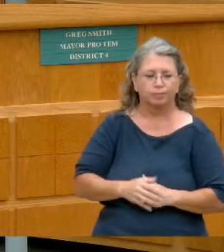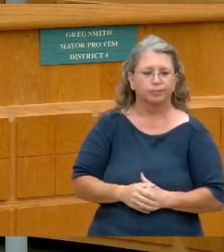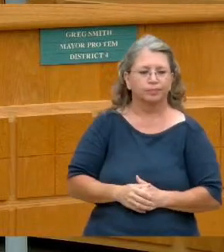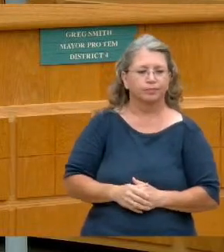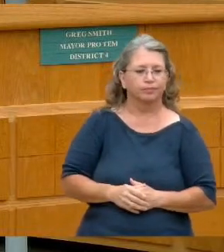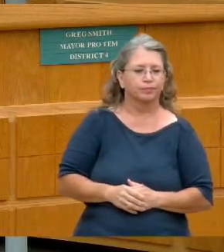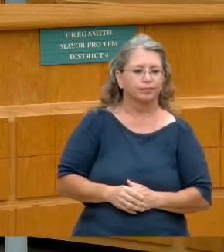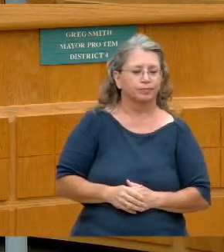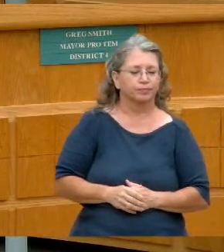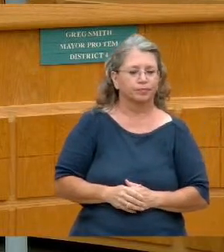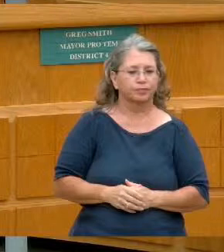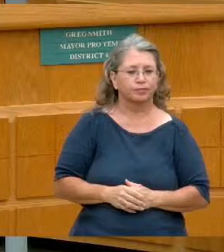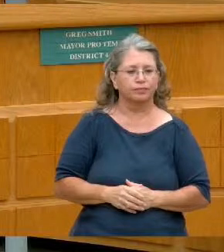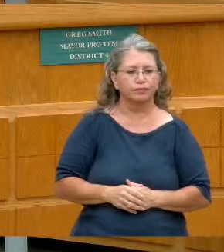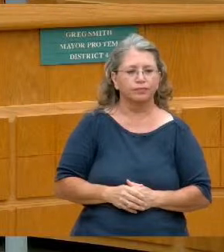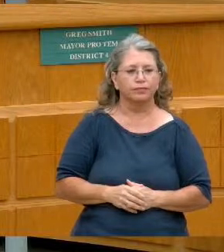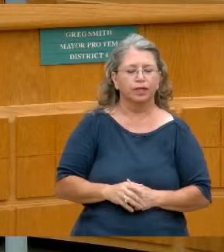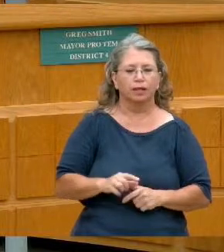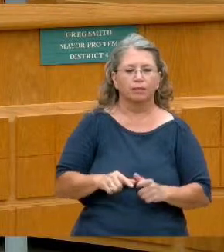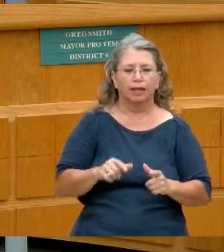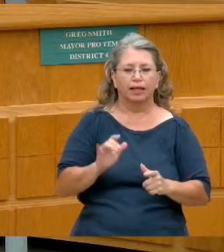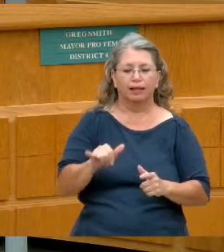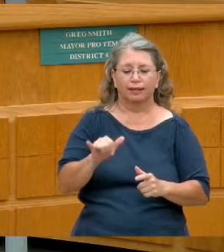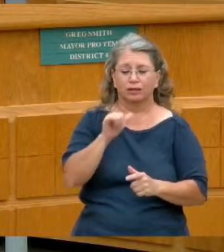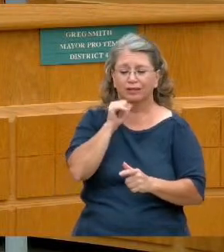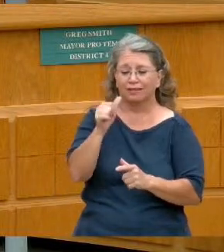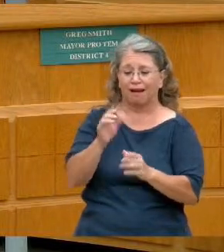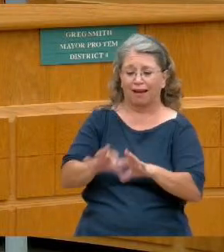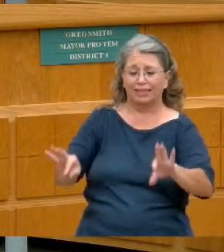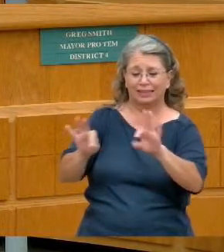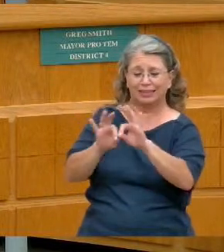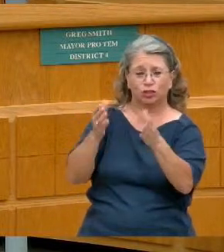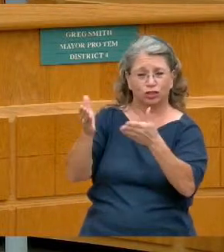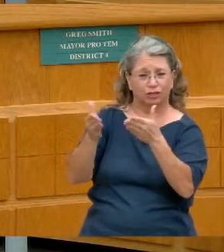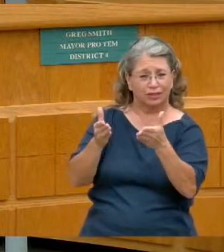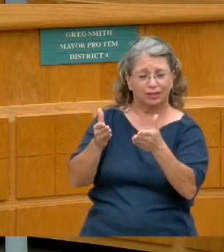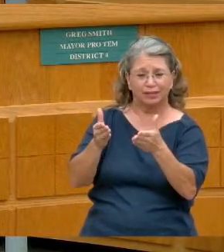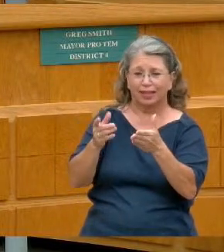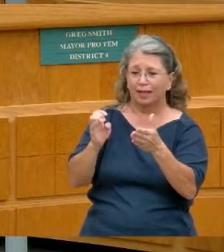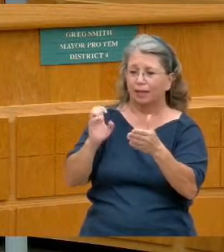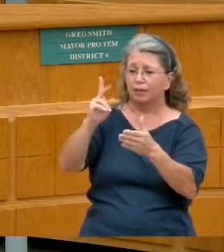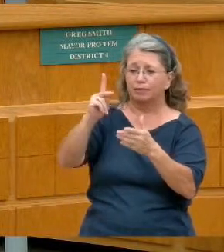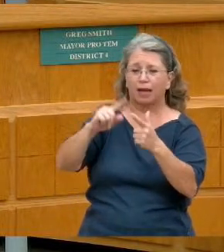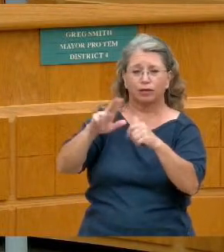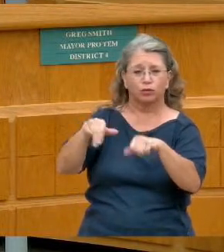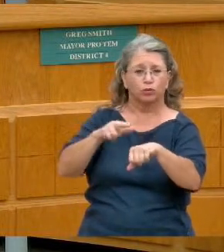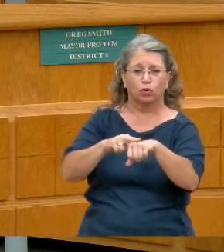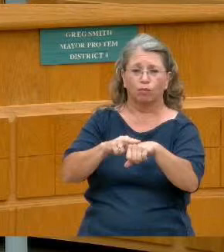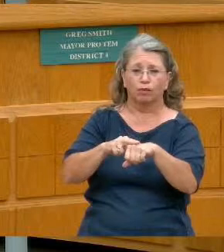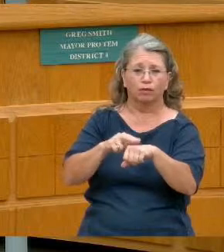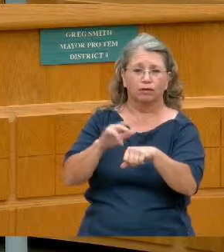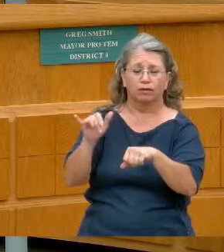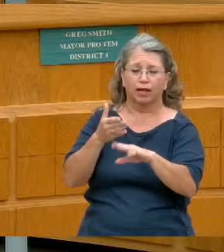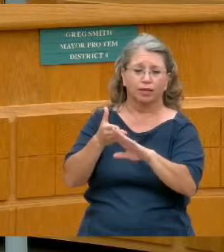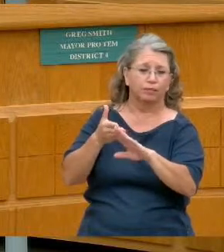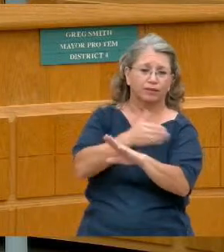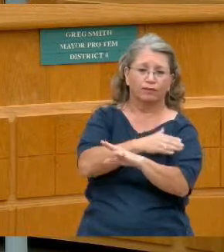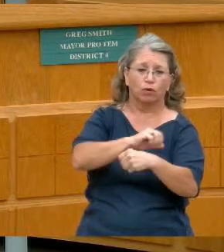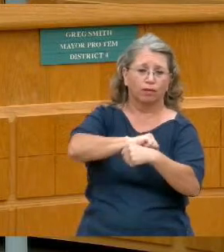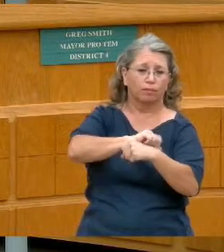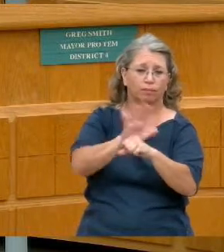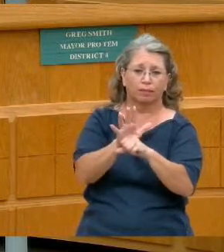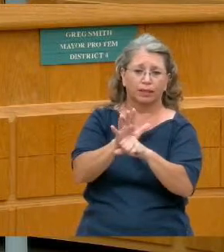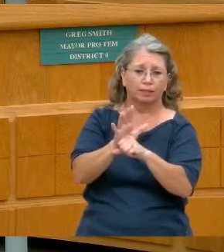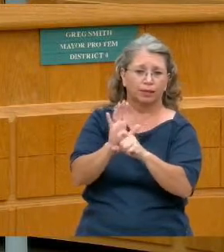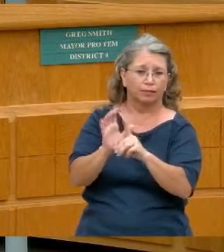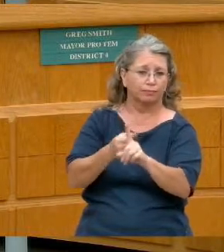again, these non-essential services, the activity is almost like the pandemic didn't occur for going out to eat and going to the mall and things like